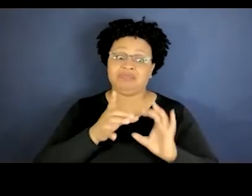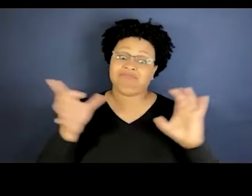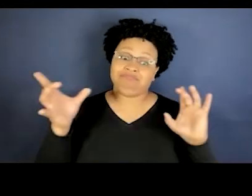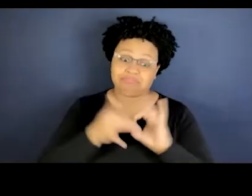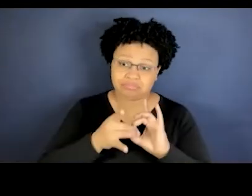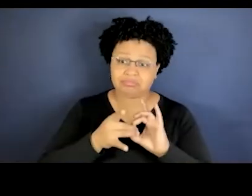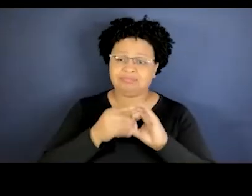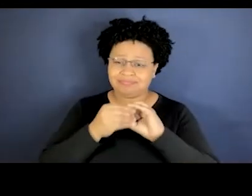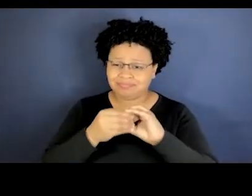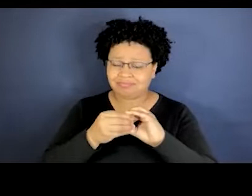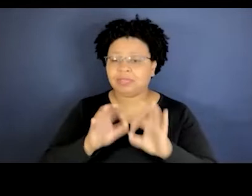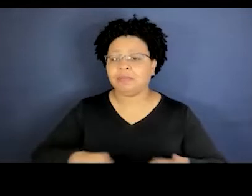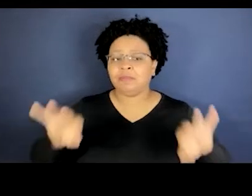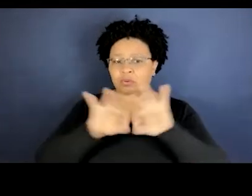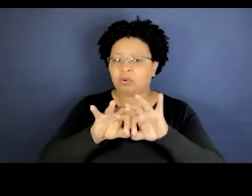she